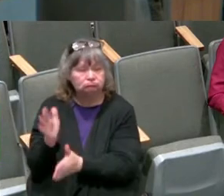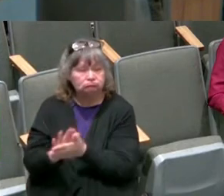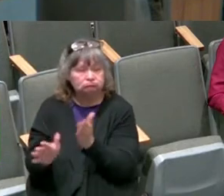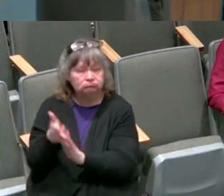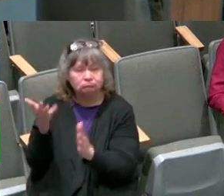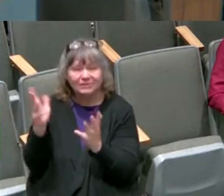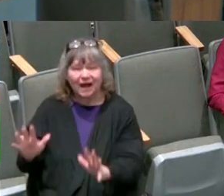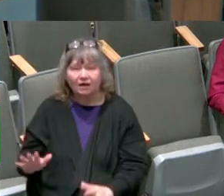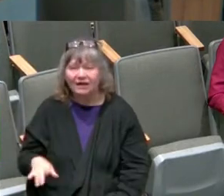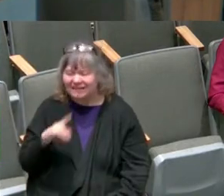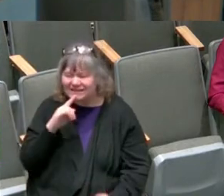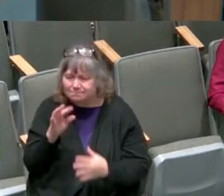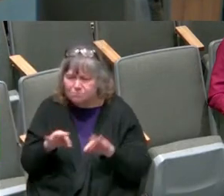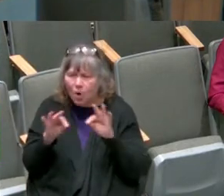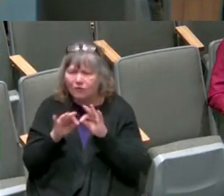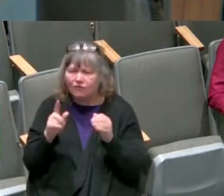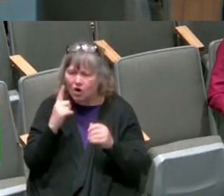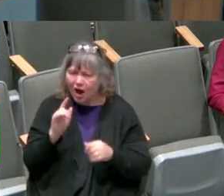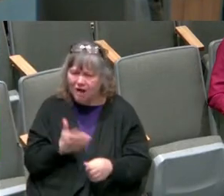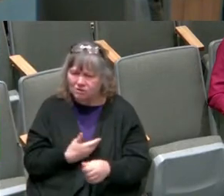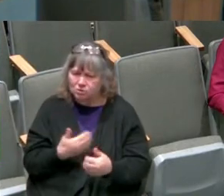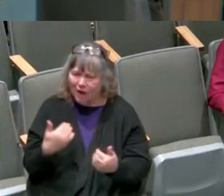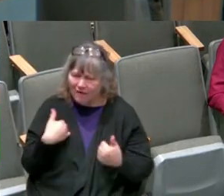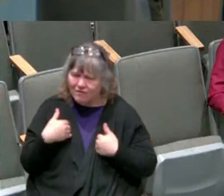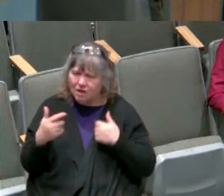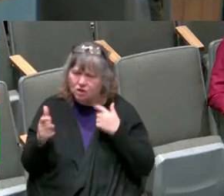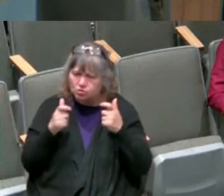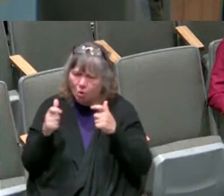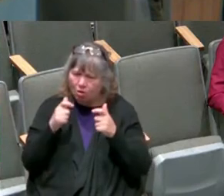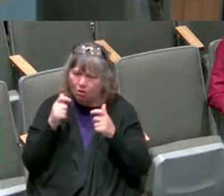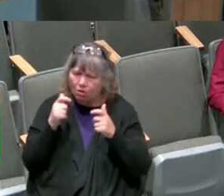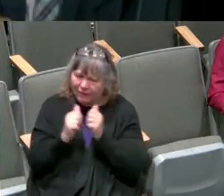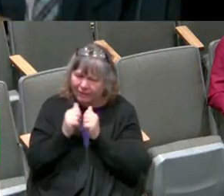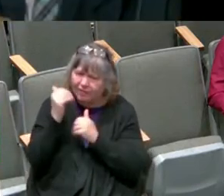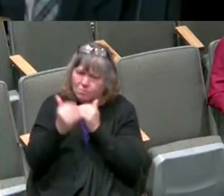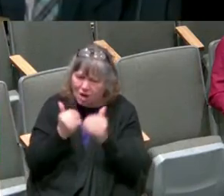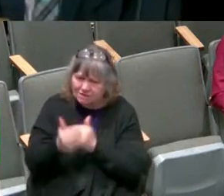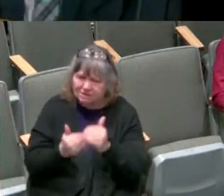a critical to allow us to have more control over the process